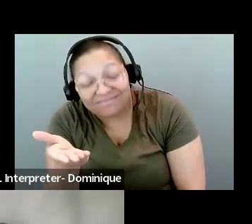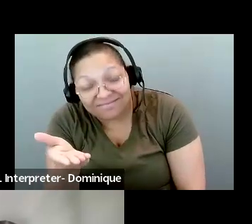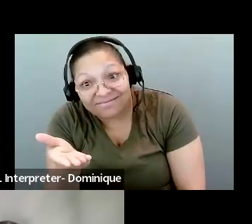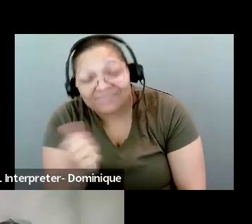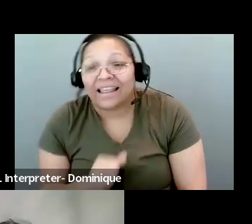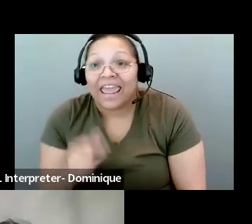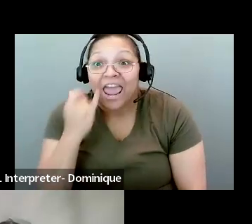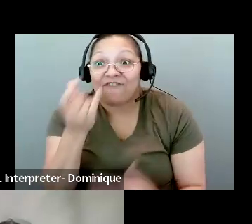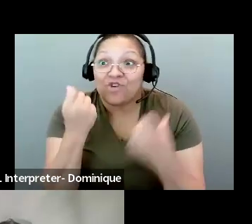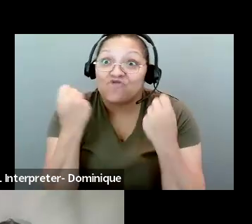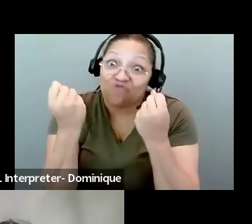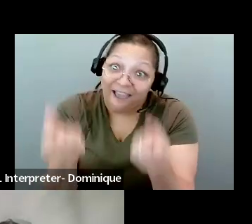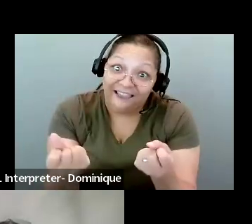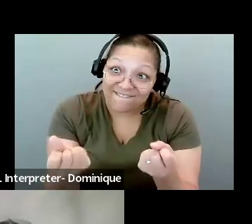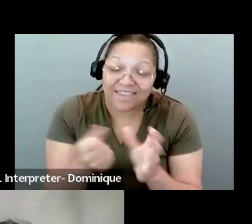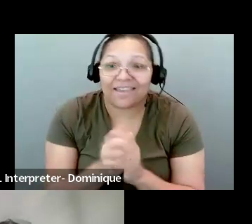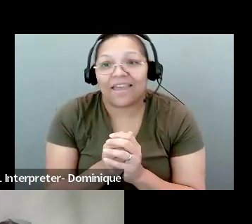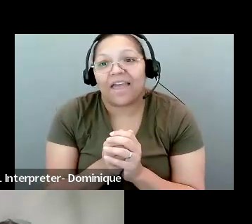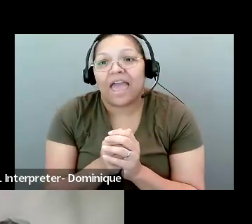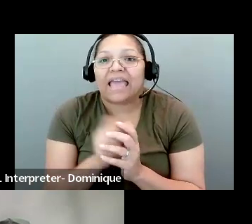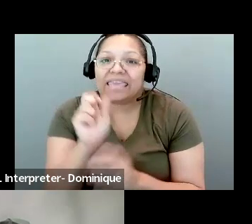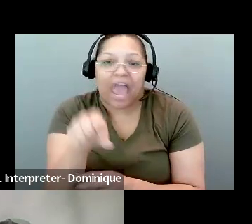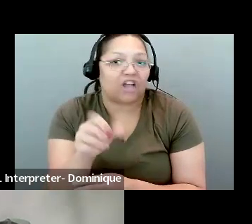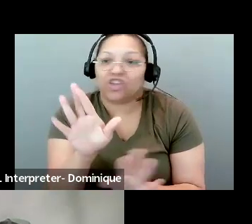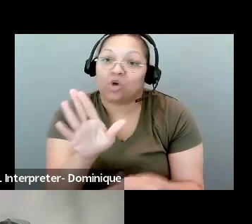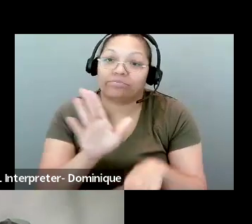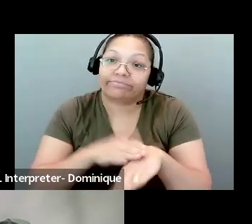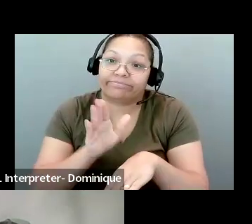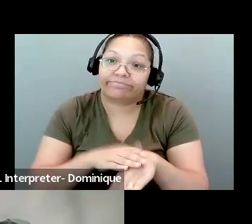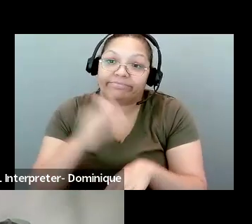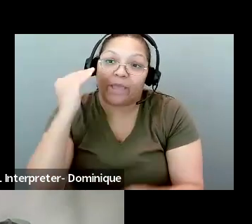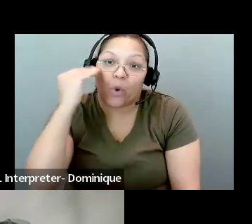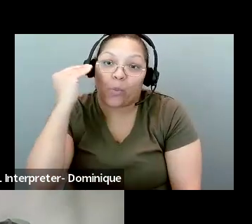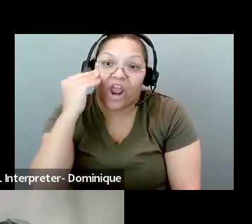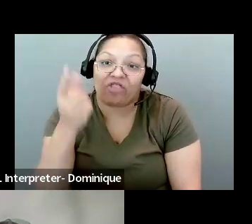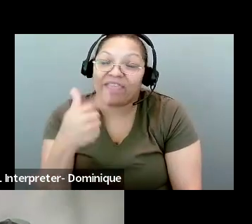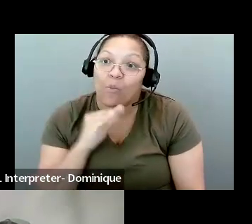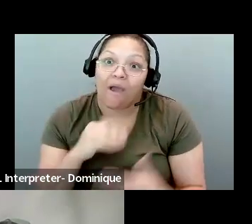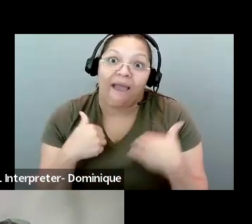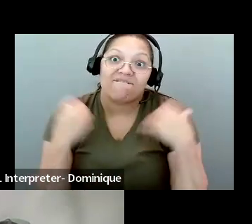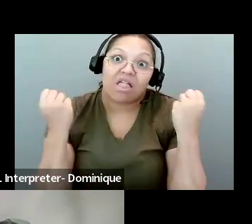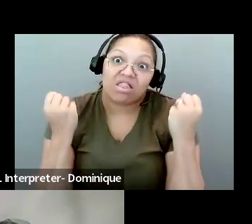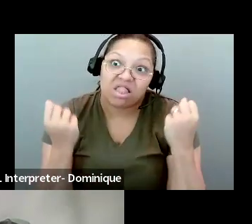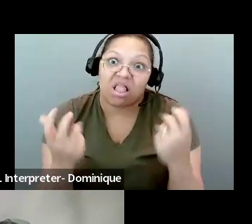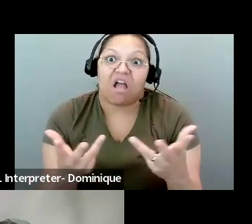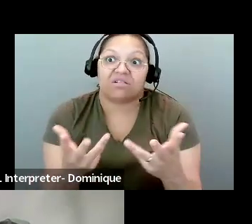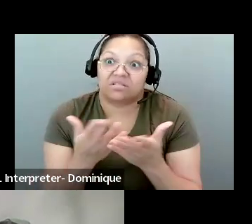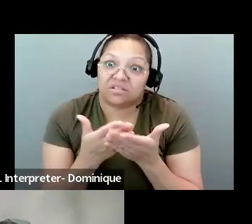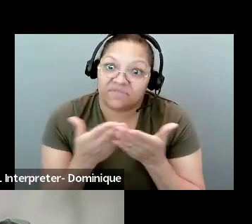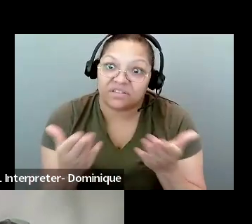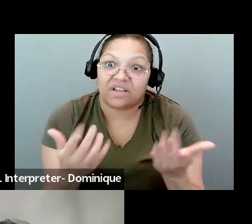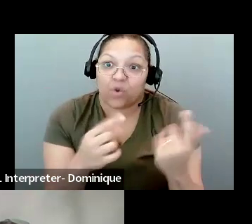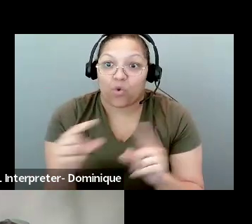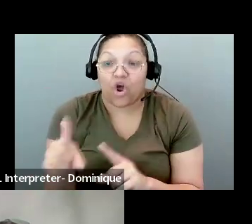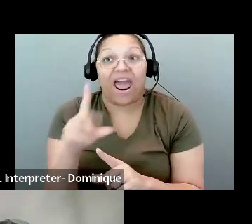If you're driving over, yeah, just be aware. There's going to be a lot of stuff going on, and